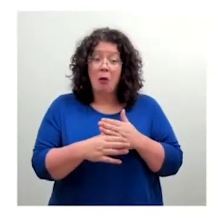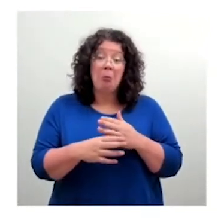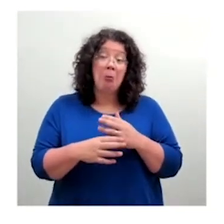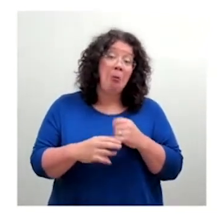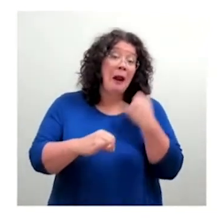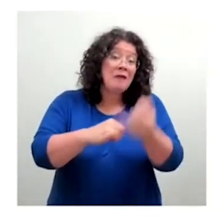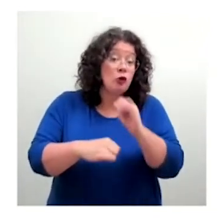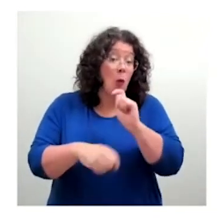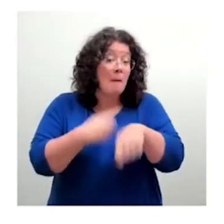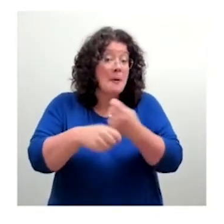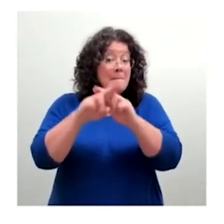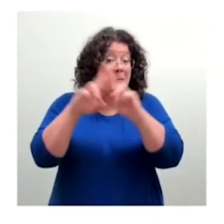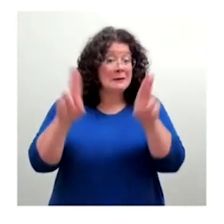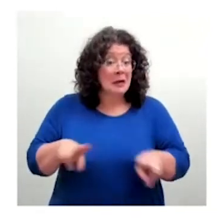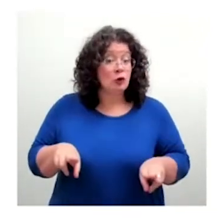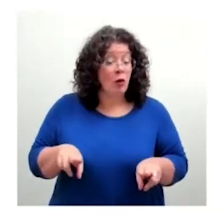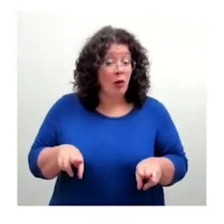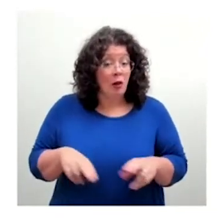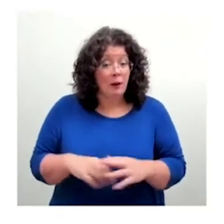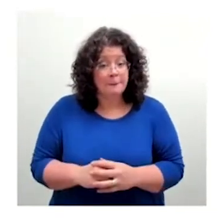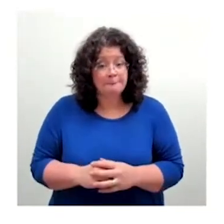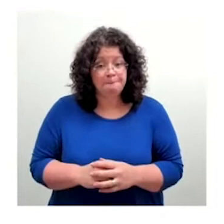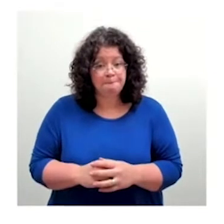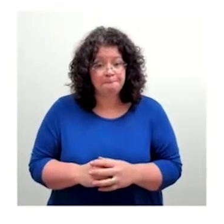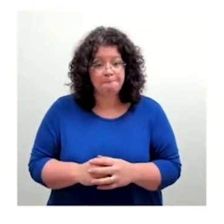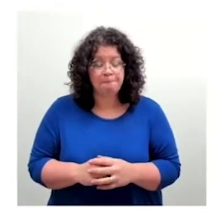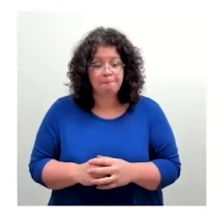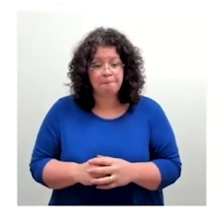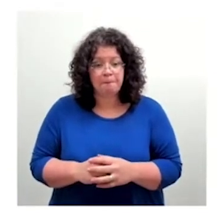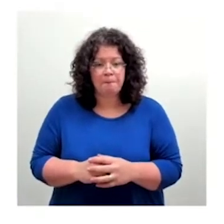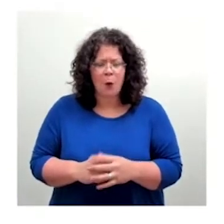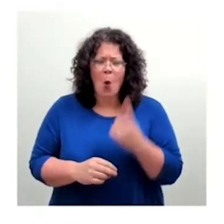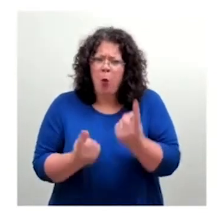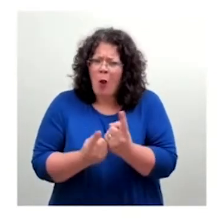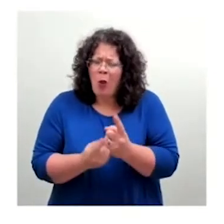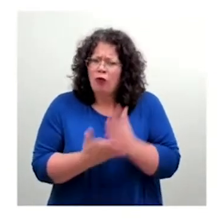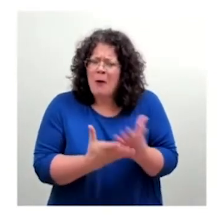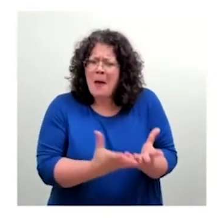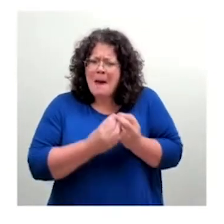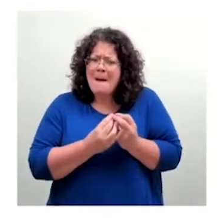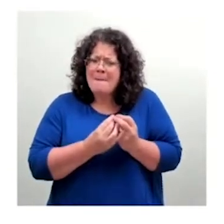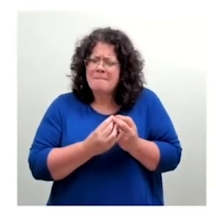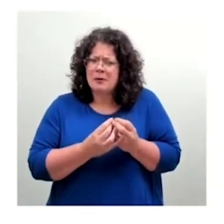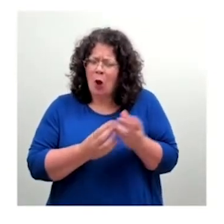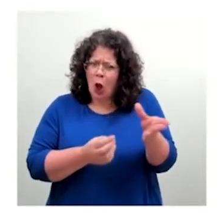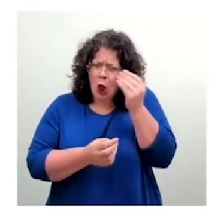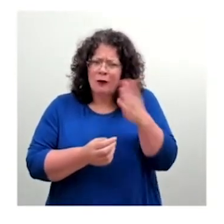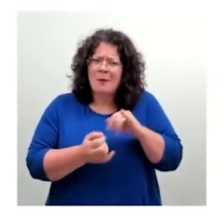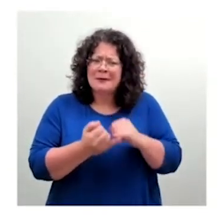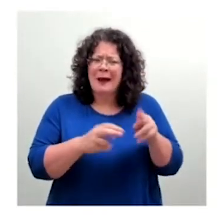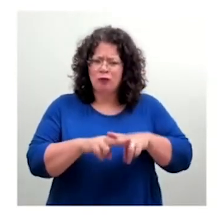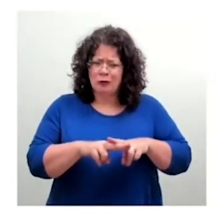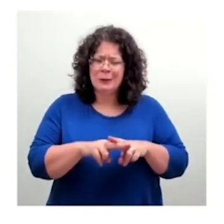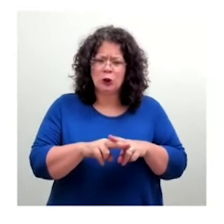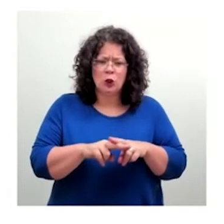to make sure that we have people with disabilities working in agencies across our city. We call them